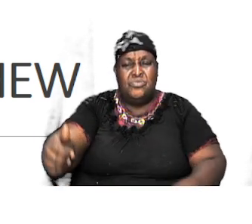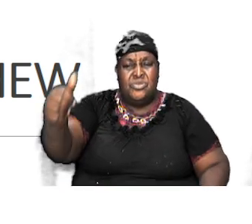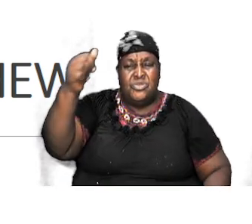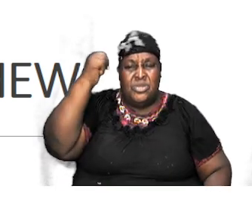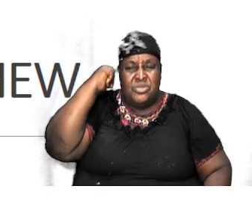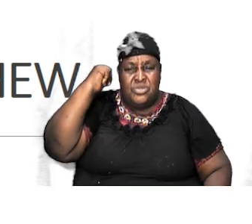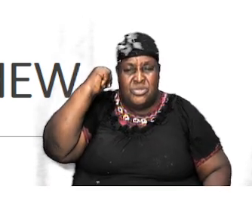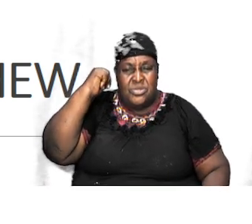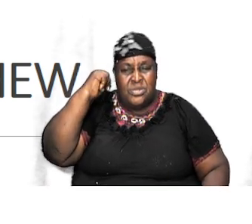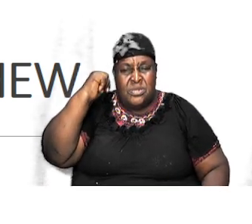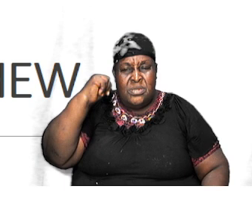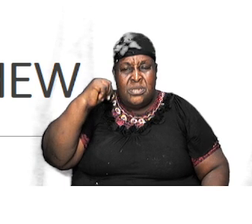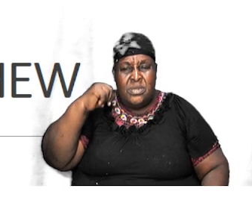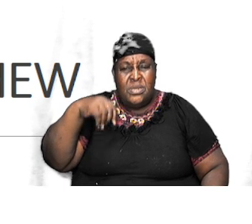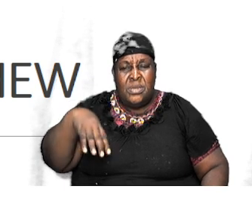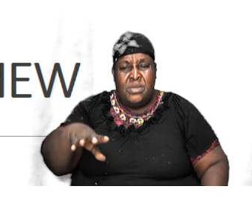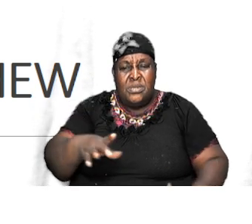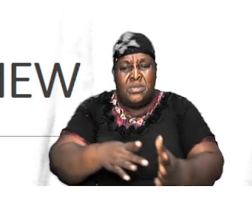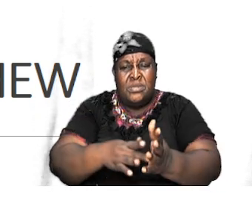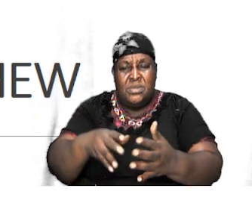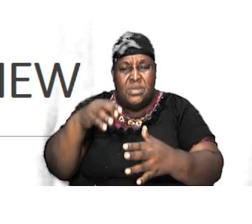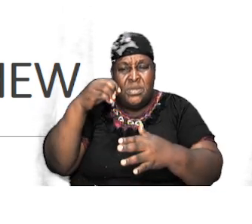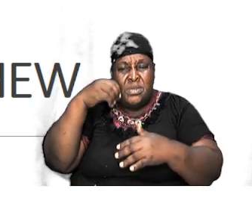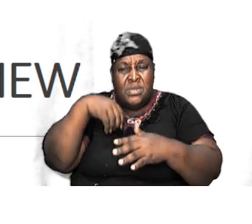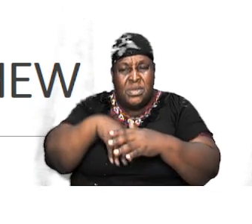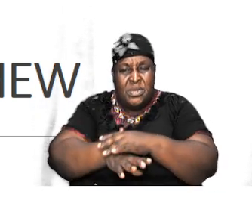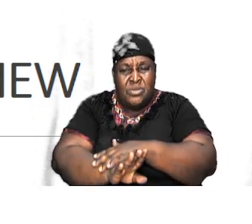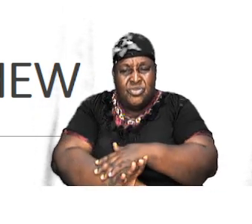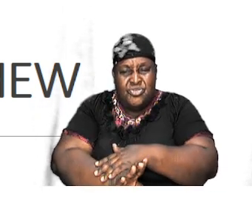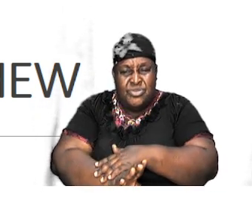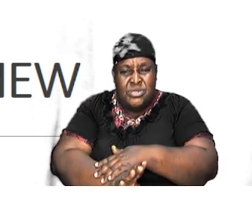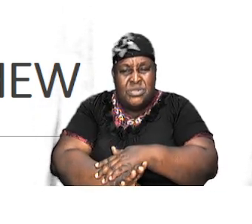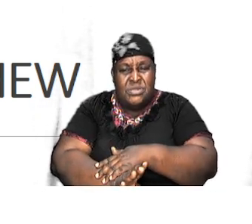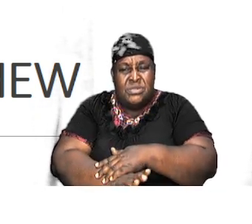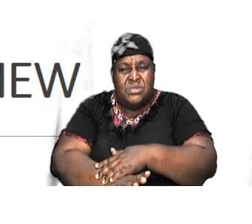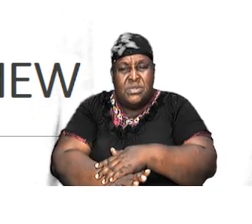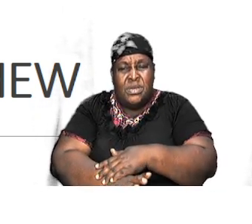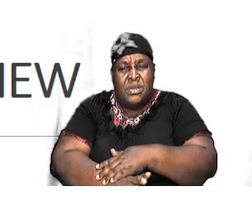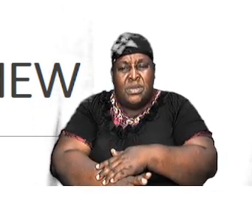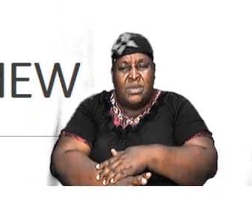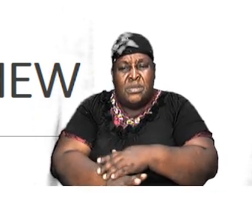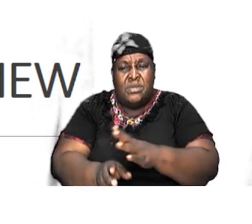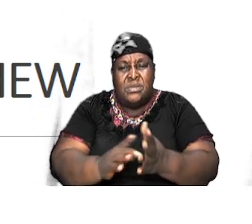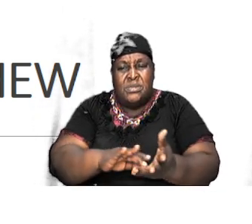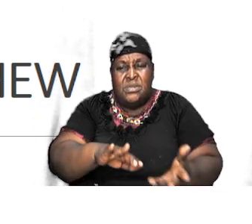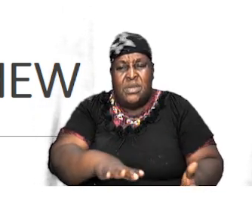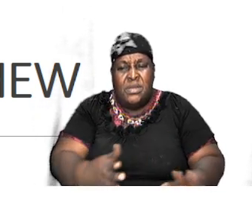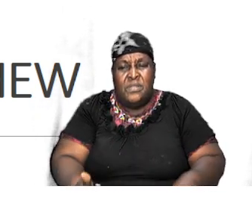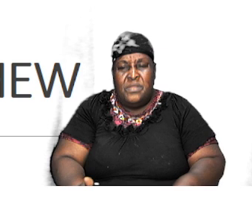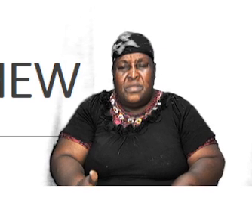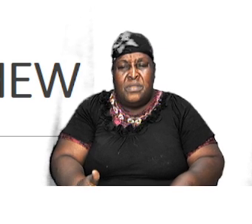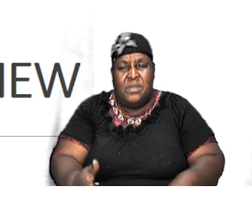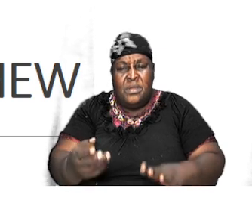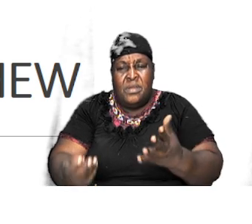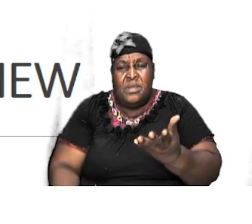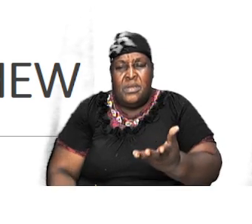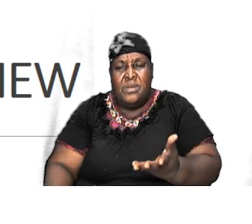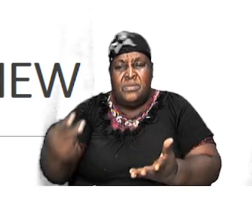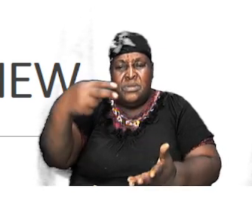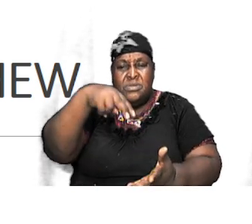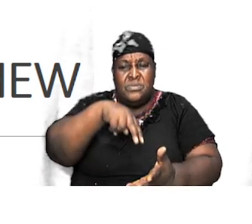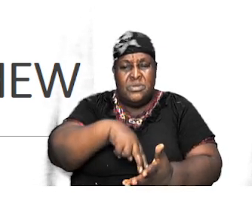His ministry, you can find that from Matthew 8 to Matthew 11. In